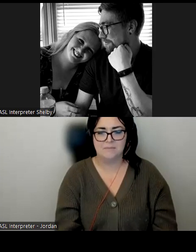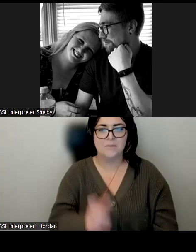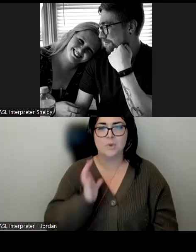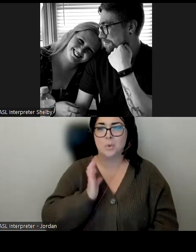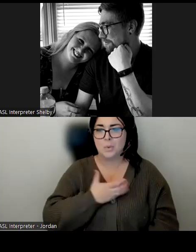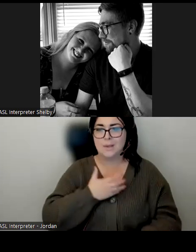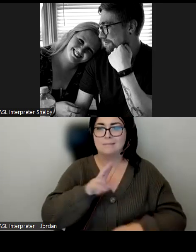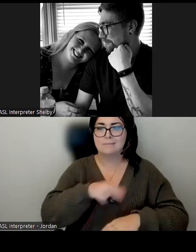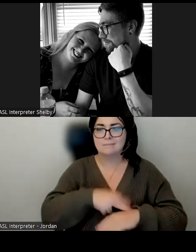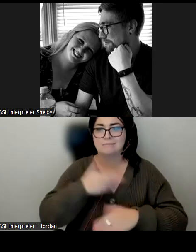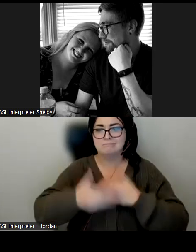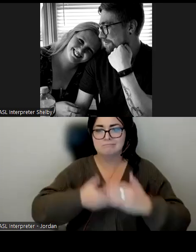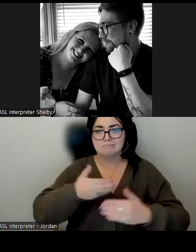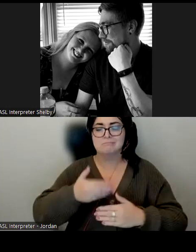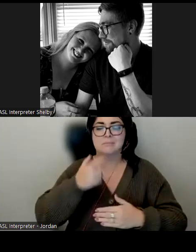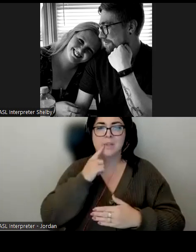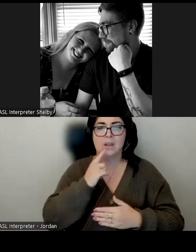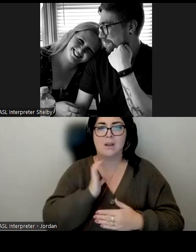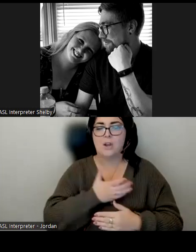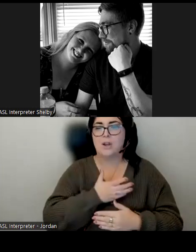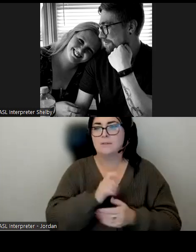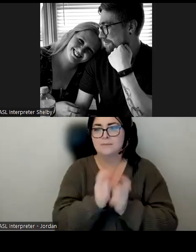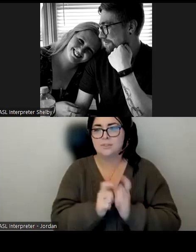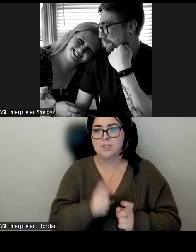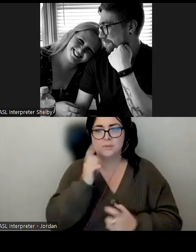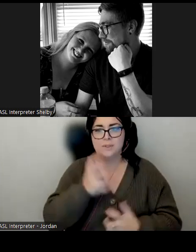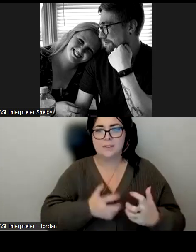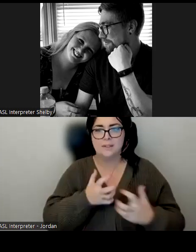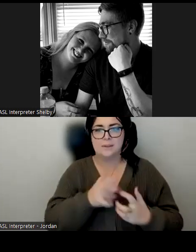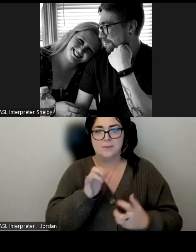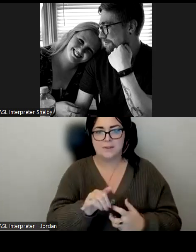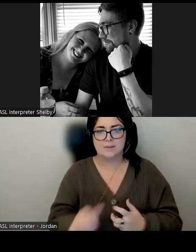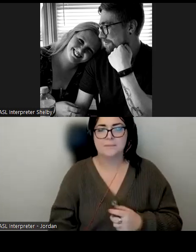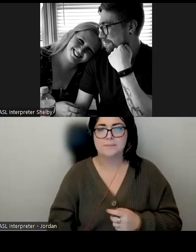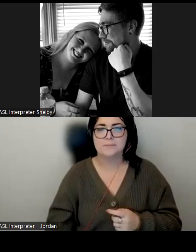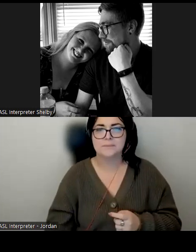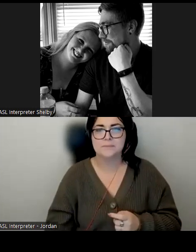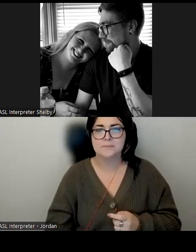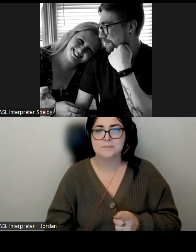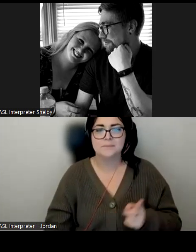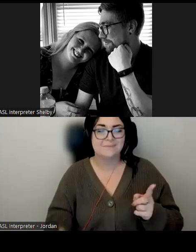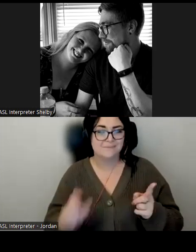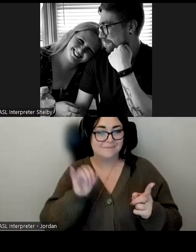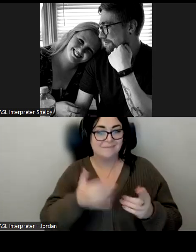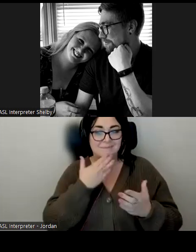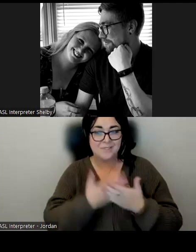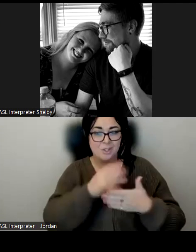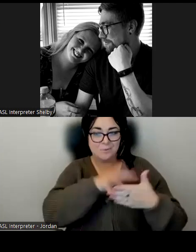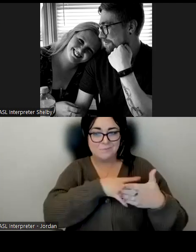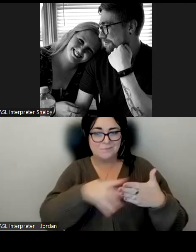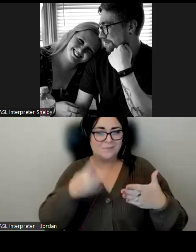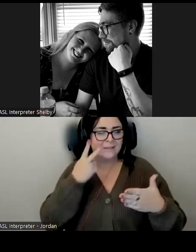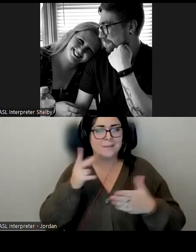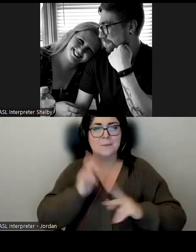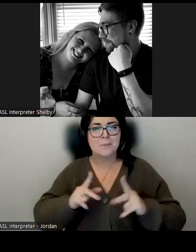On this next slide, we'll talk about some of the normal grief reactions, and people tend to find this helpful because it answers a